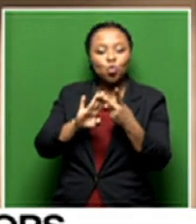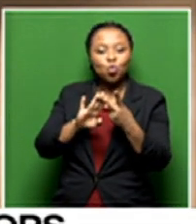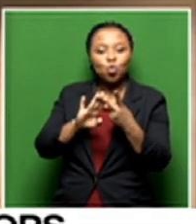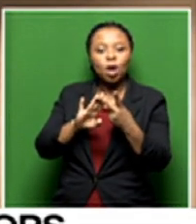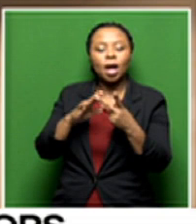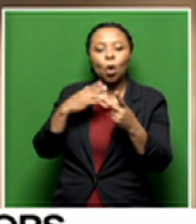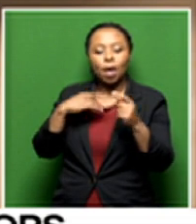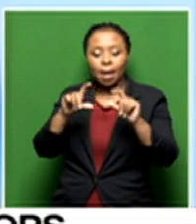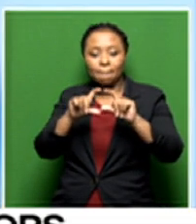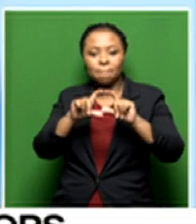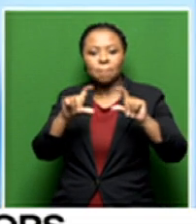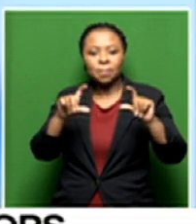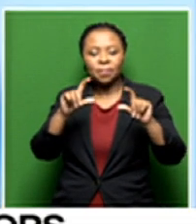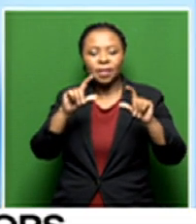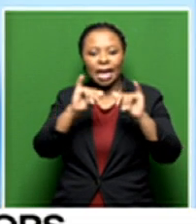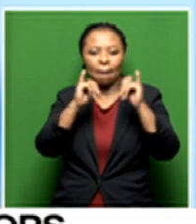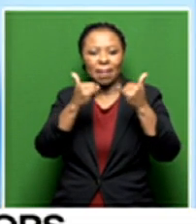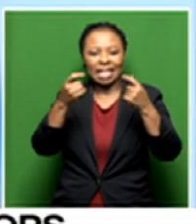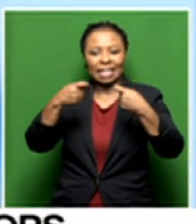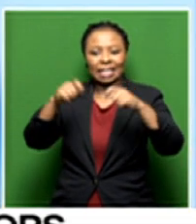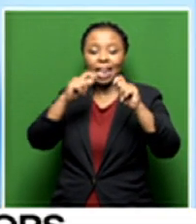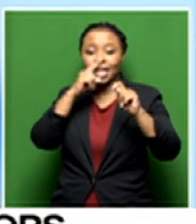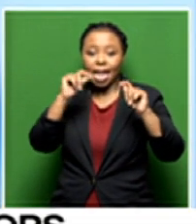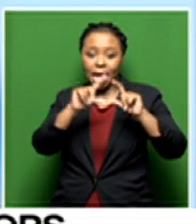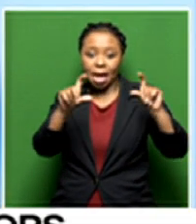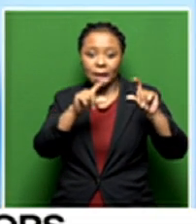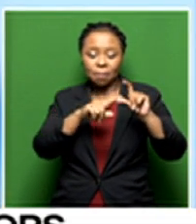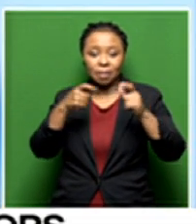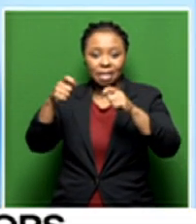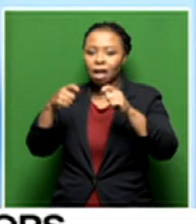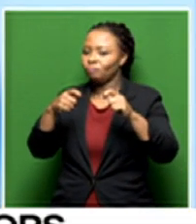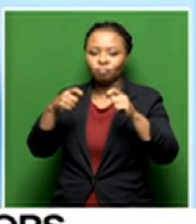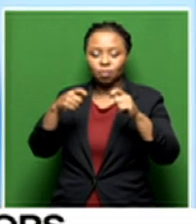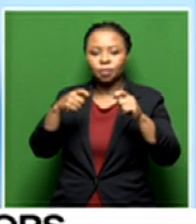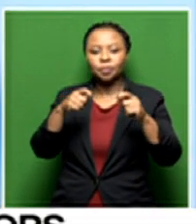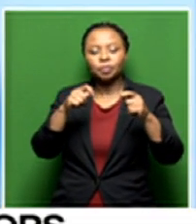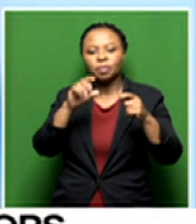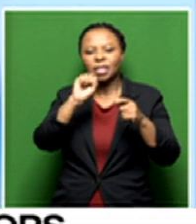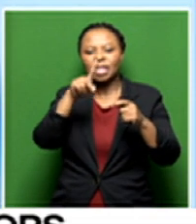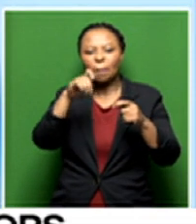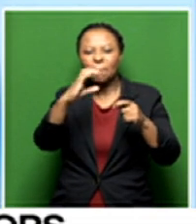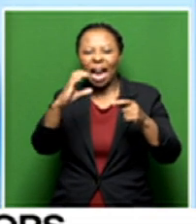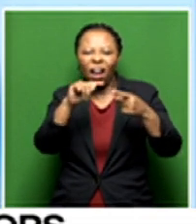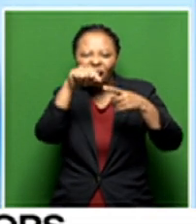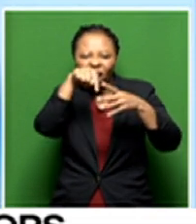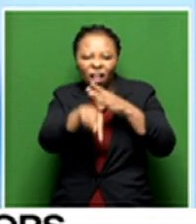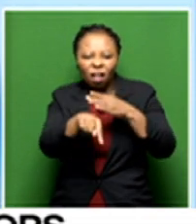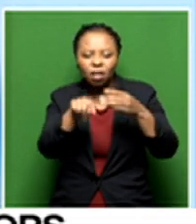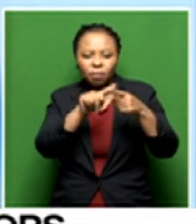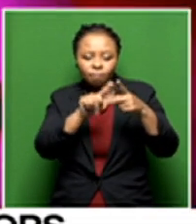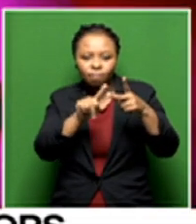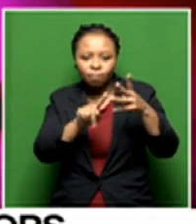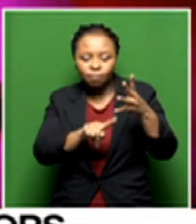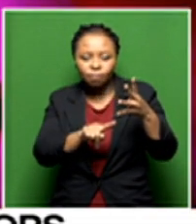selling the brand, but we're trying to sell the, like, in terms of the spec, the way it is, you know, you'd find that